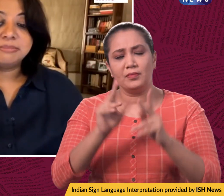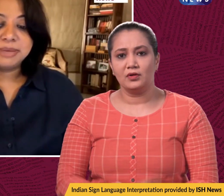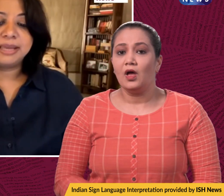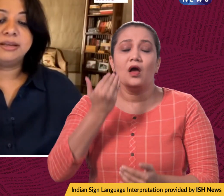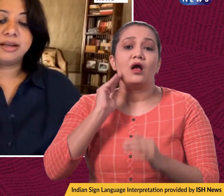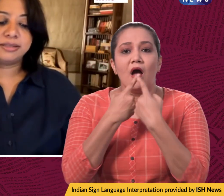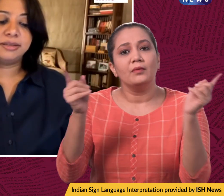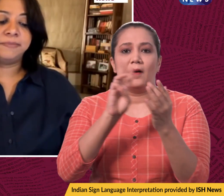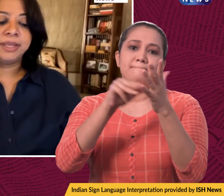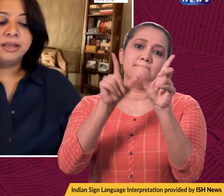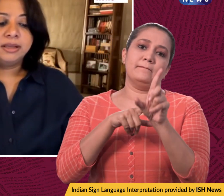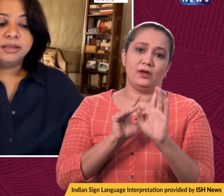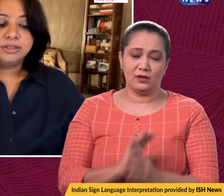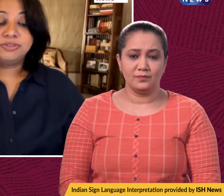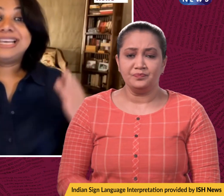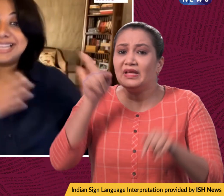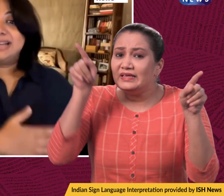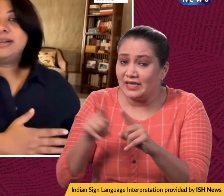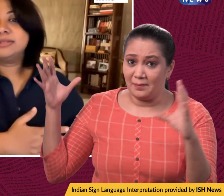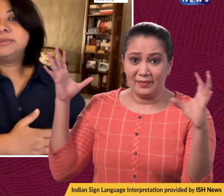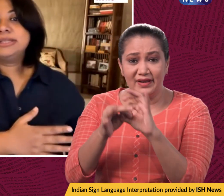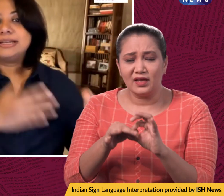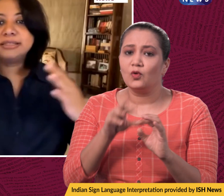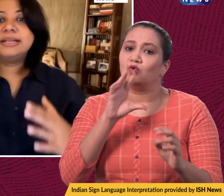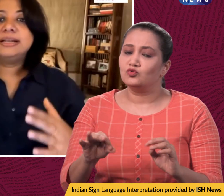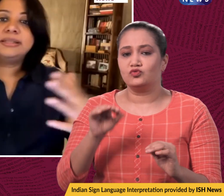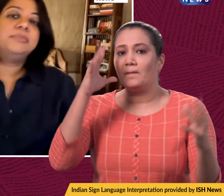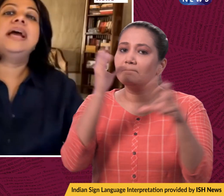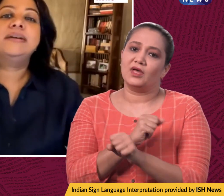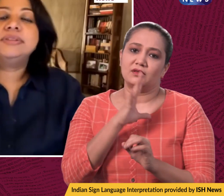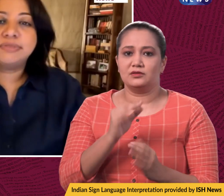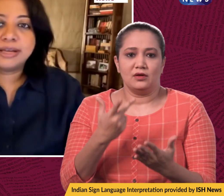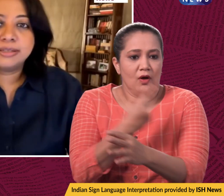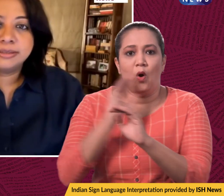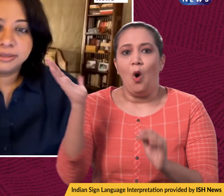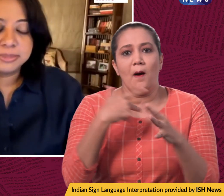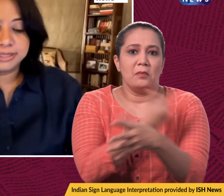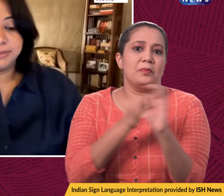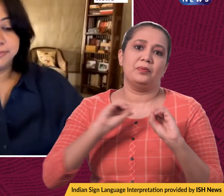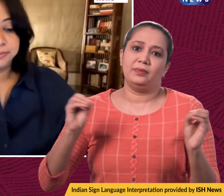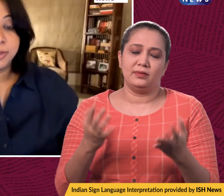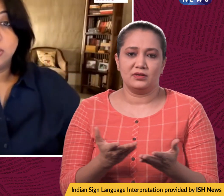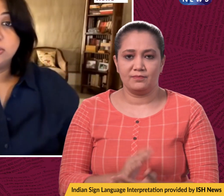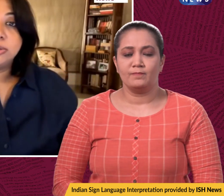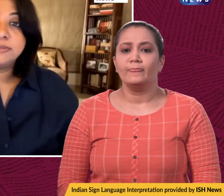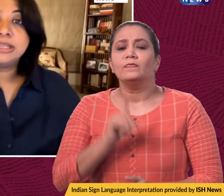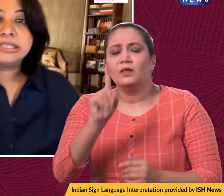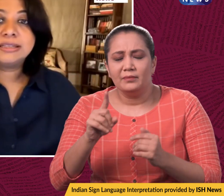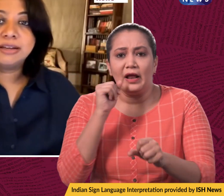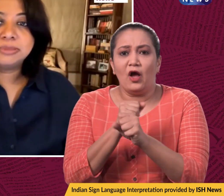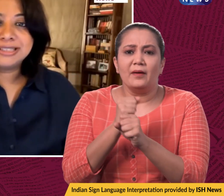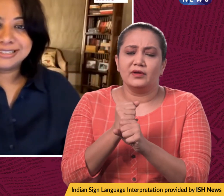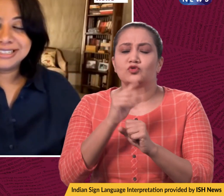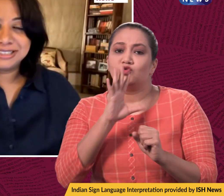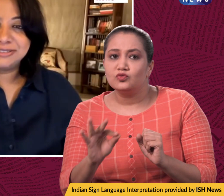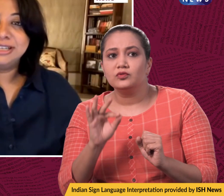made in May last year. So if you take that announcement, that is a deadline that we have in fact missed. Although all of the things